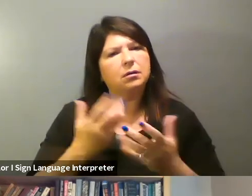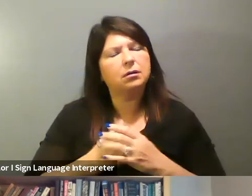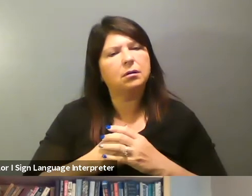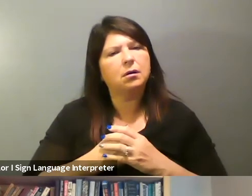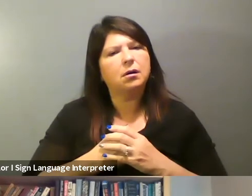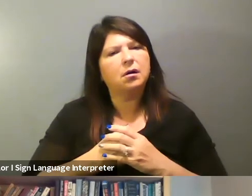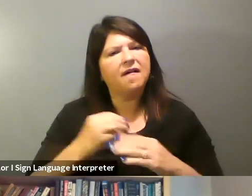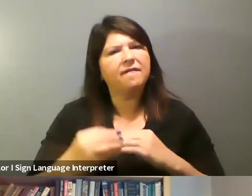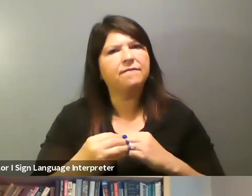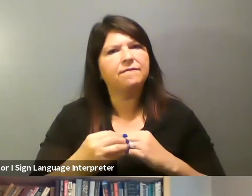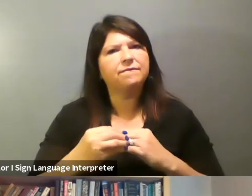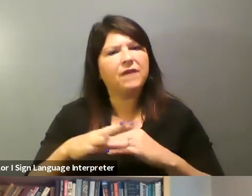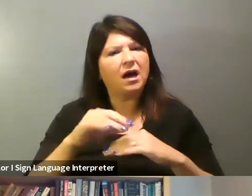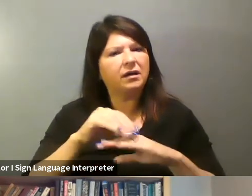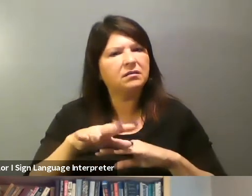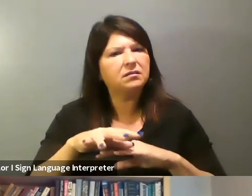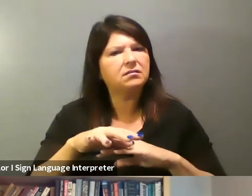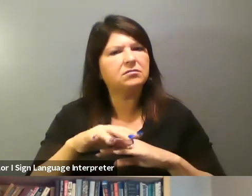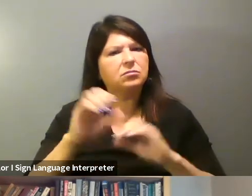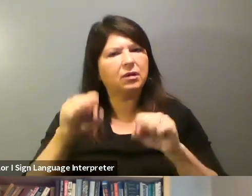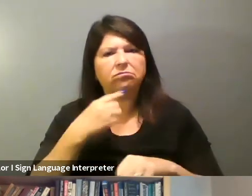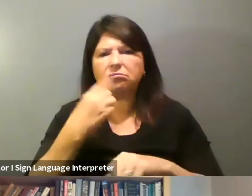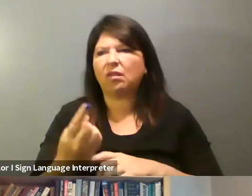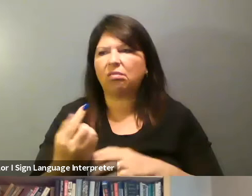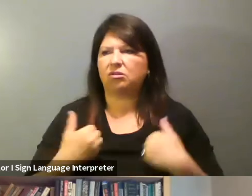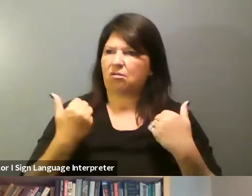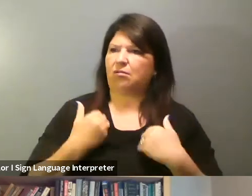filmmaker, someone that's interested in documentaries per se,